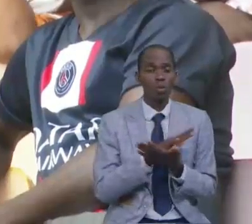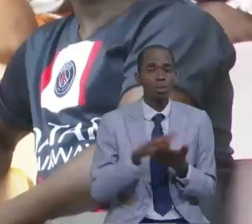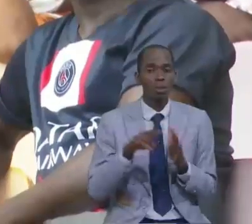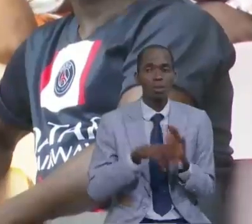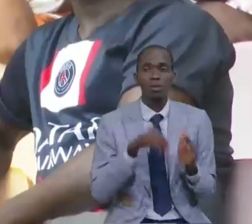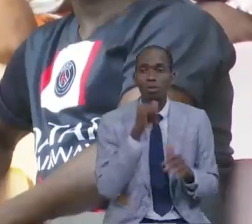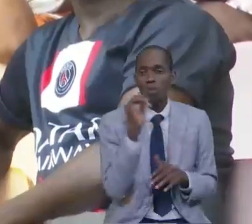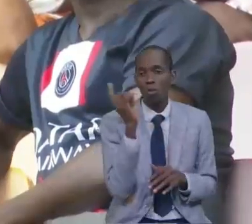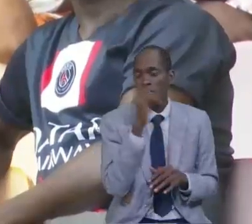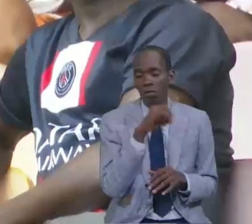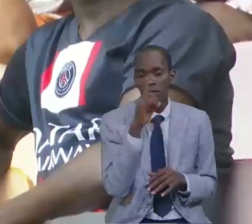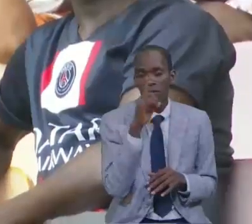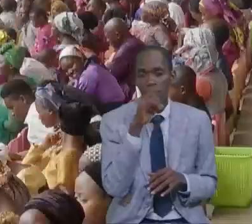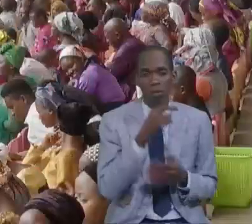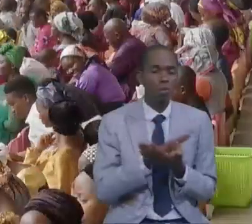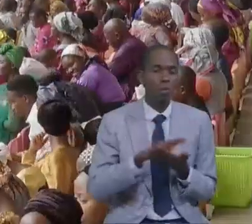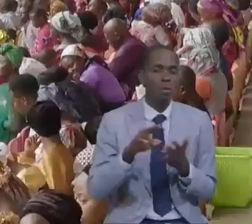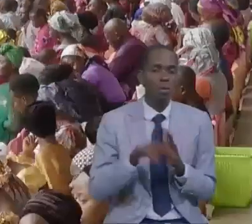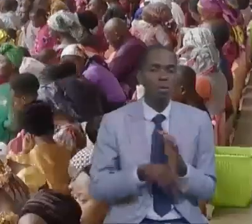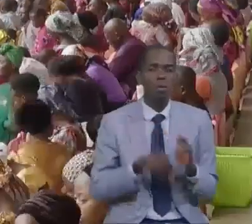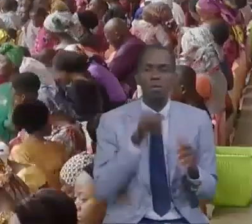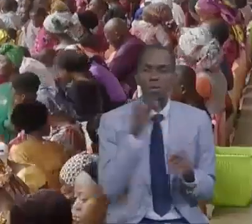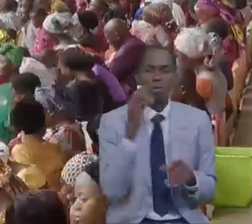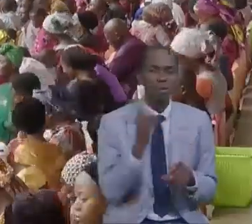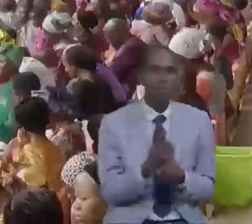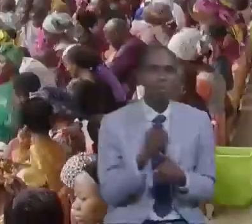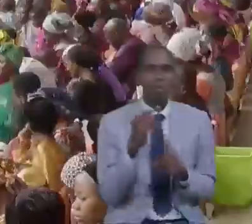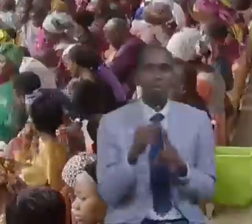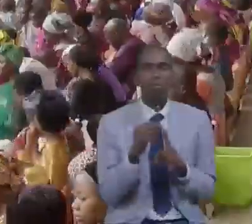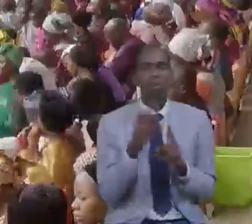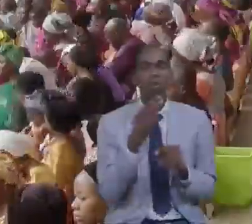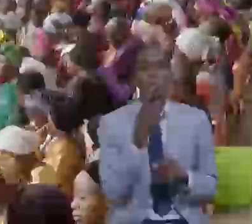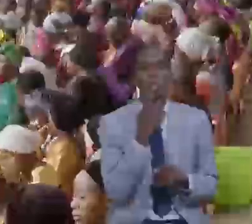tells us in verse 25,